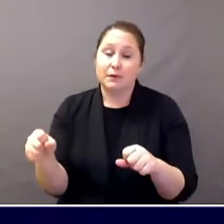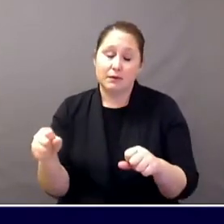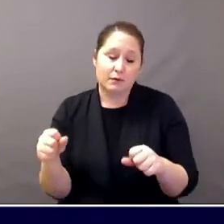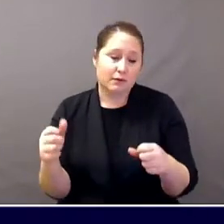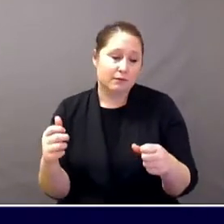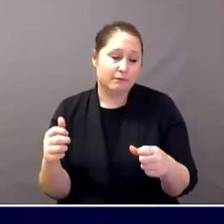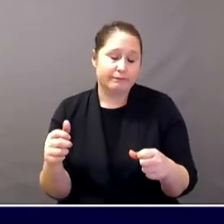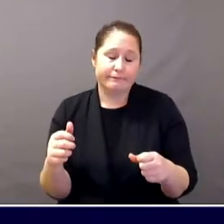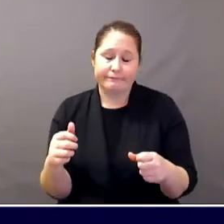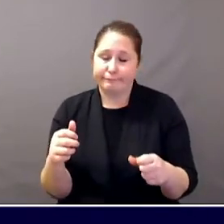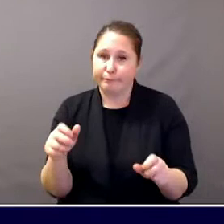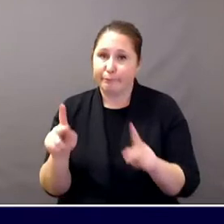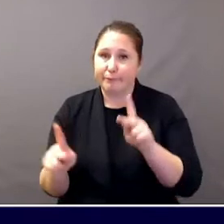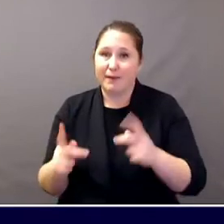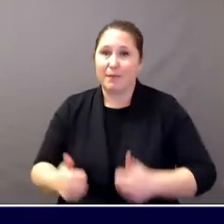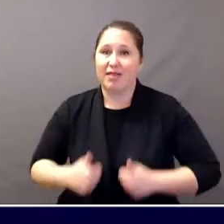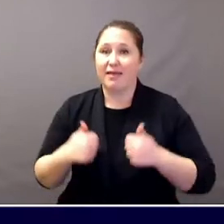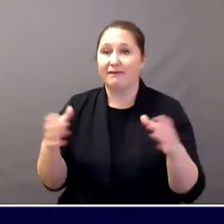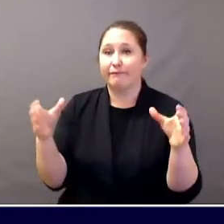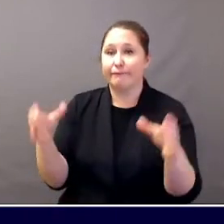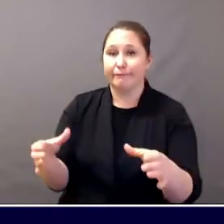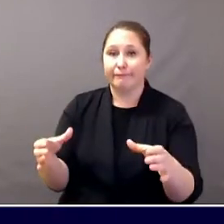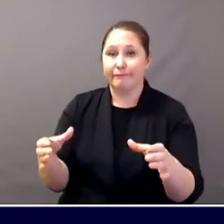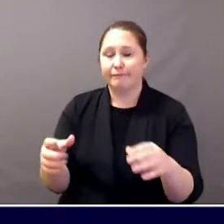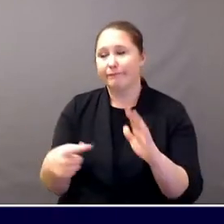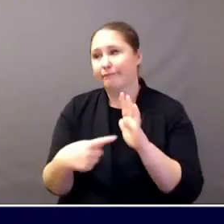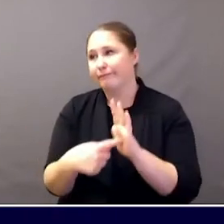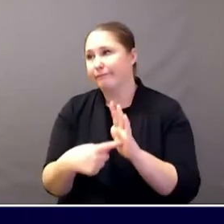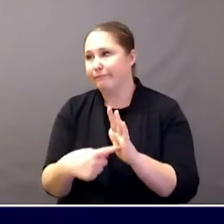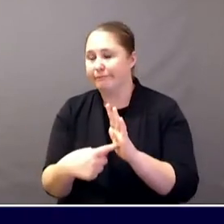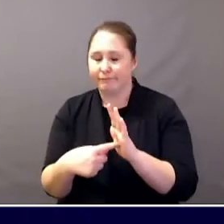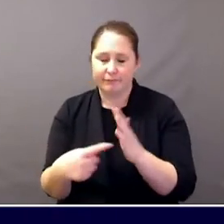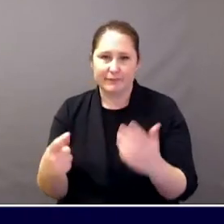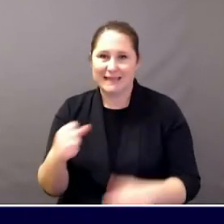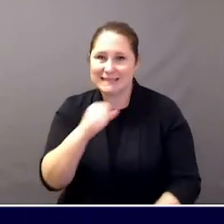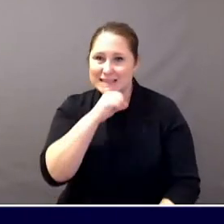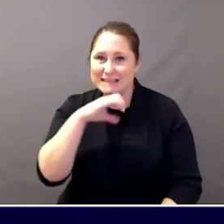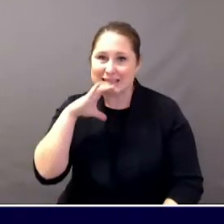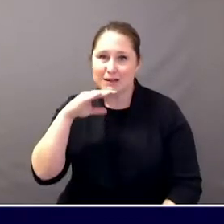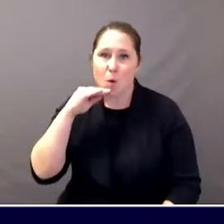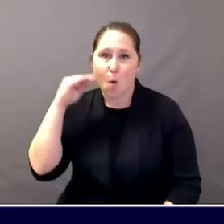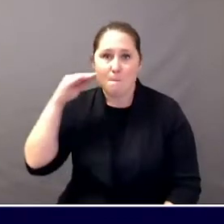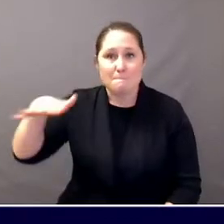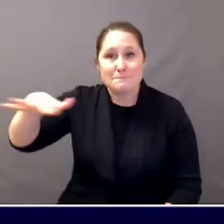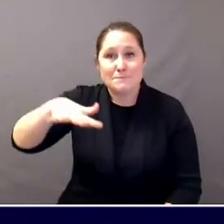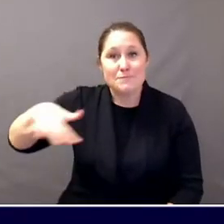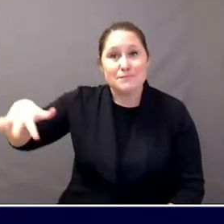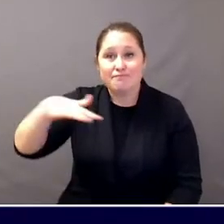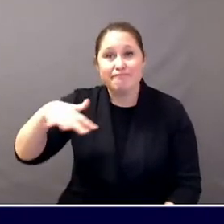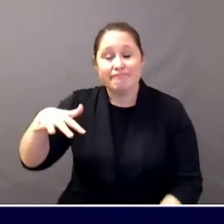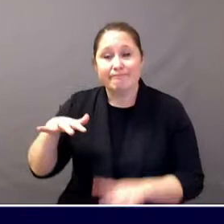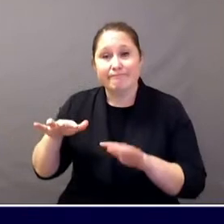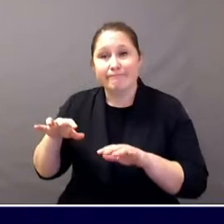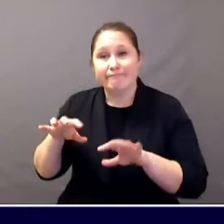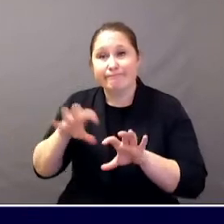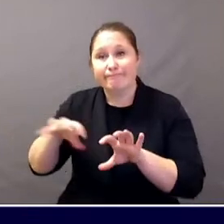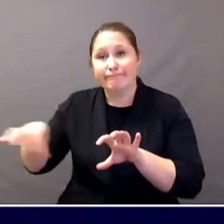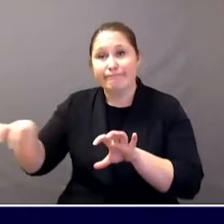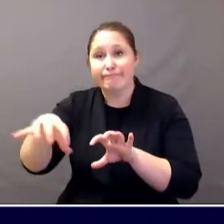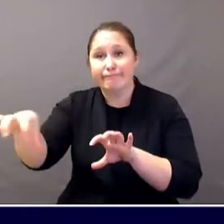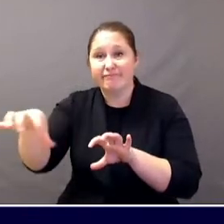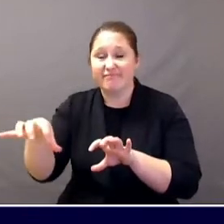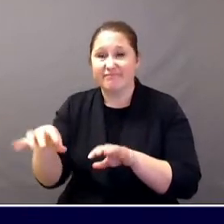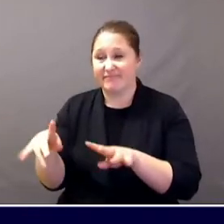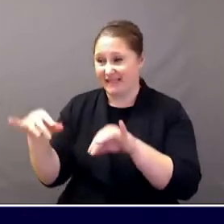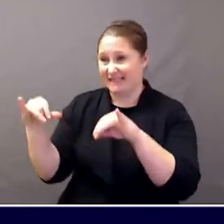live in large numbers, where it might be easier to vaccinate them in place, or